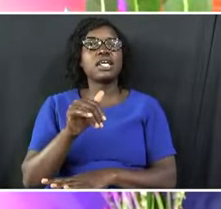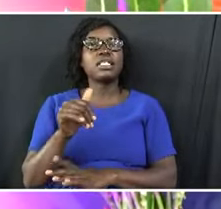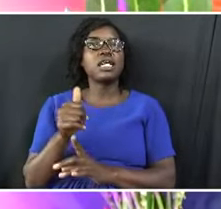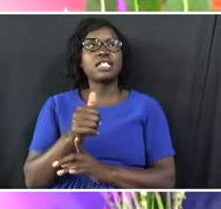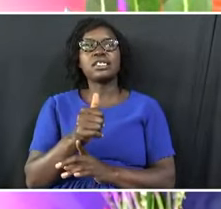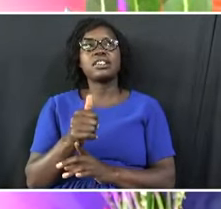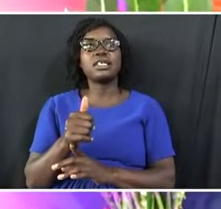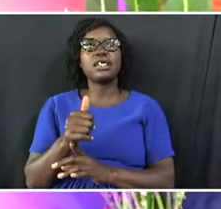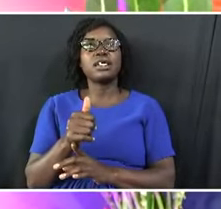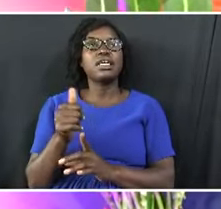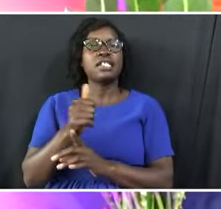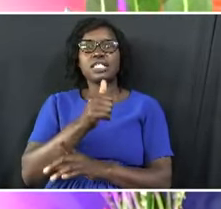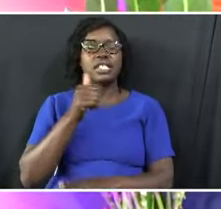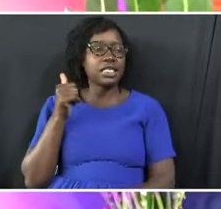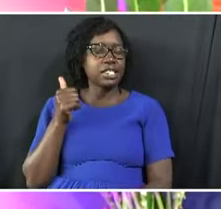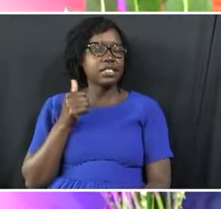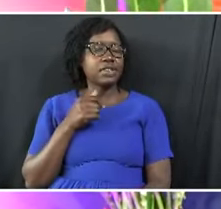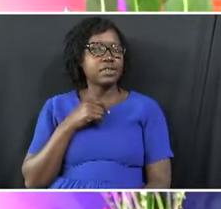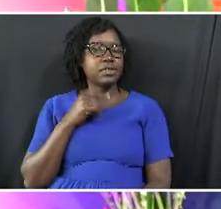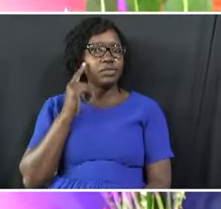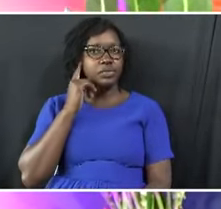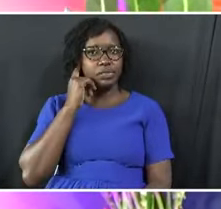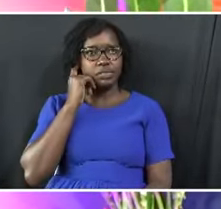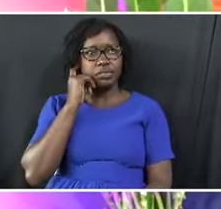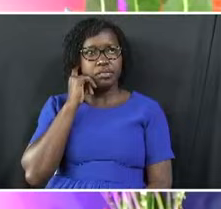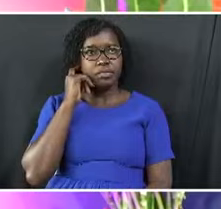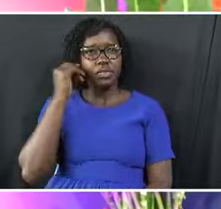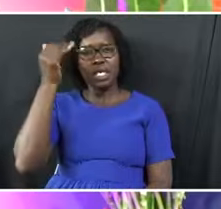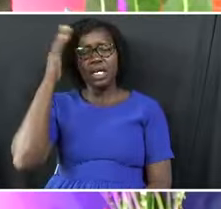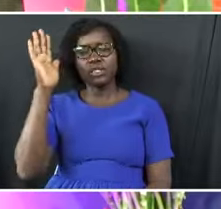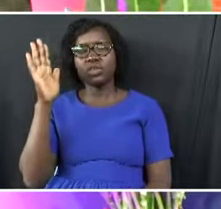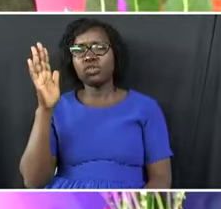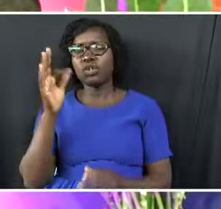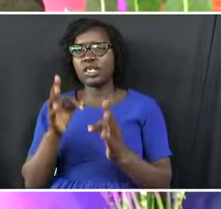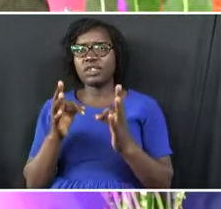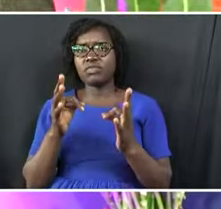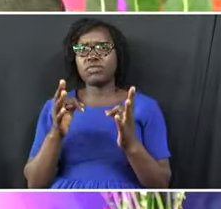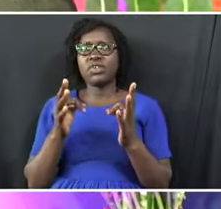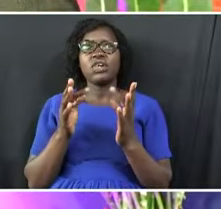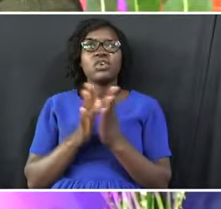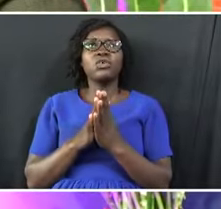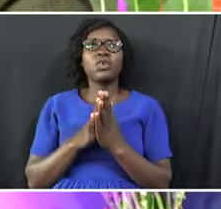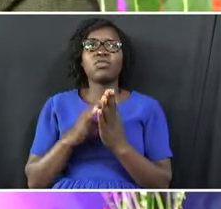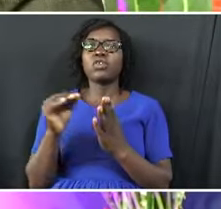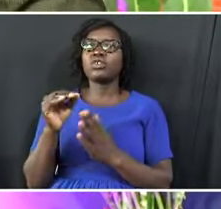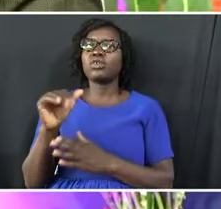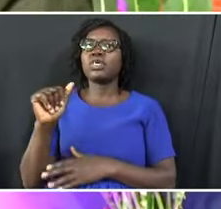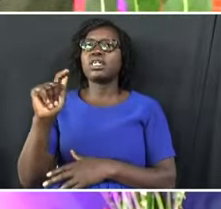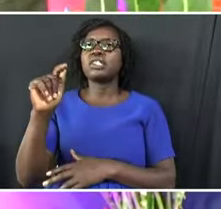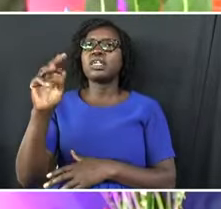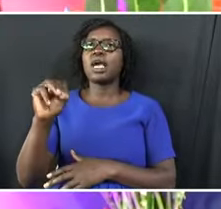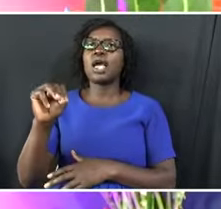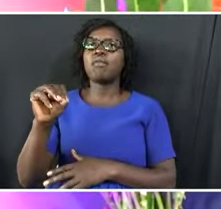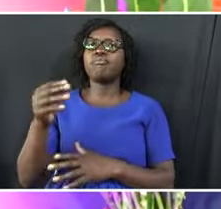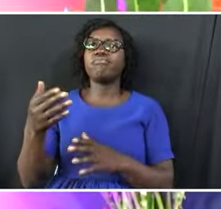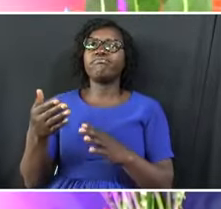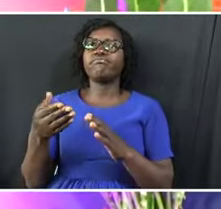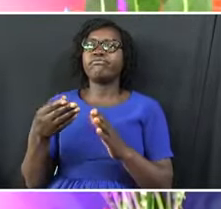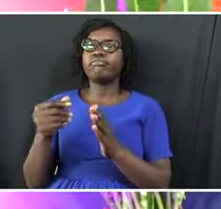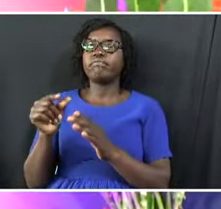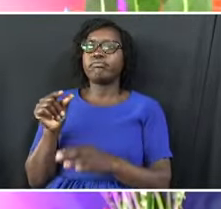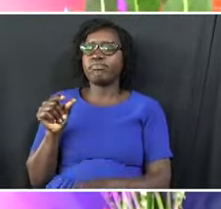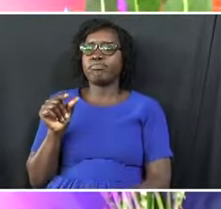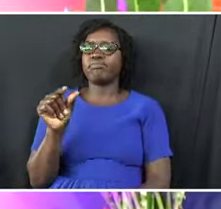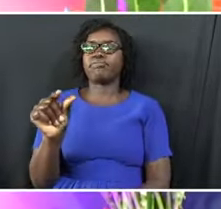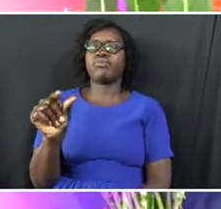rejected. Rejected. I don't know whether you have ever gone to an ATM machine and you just do